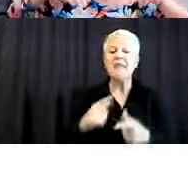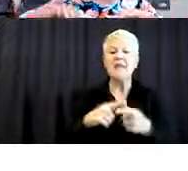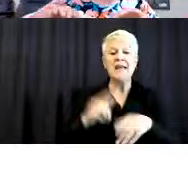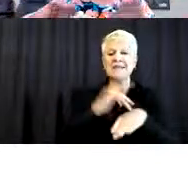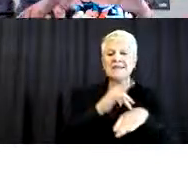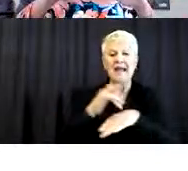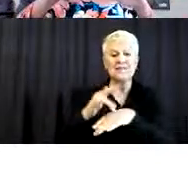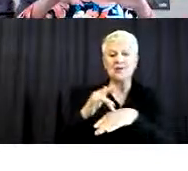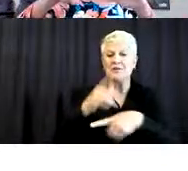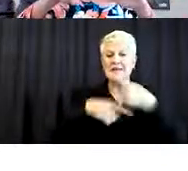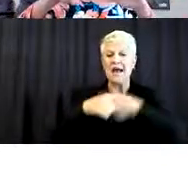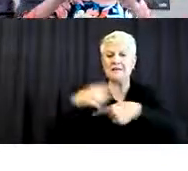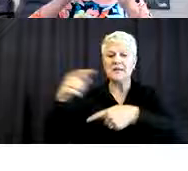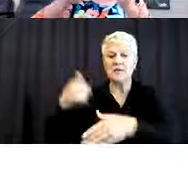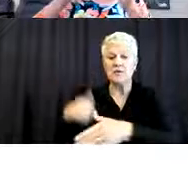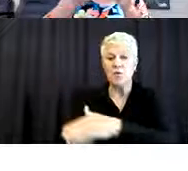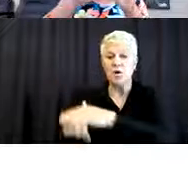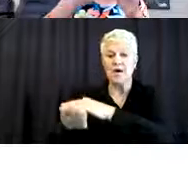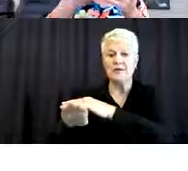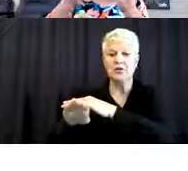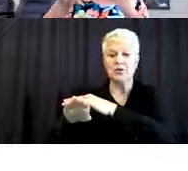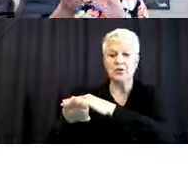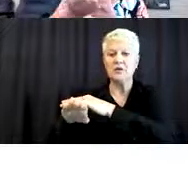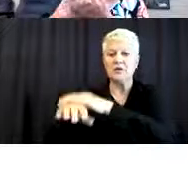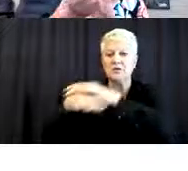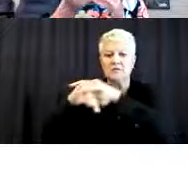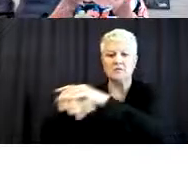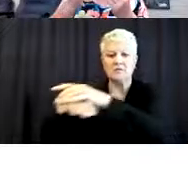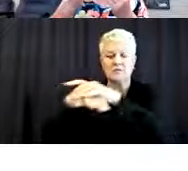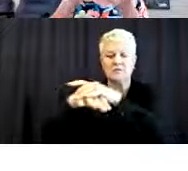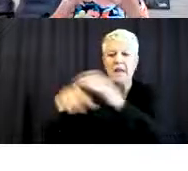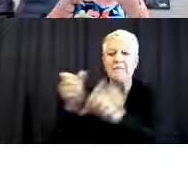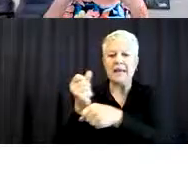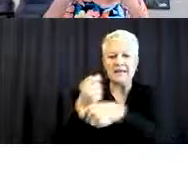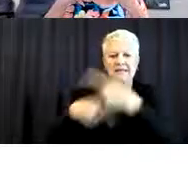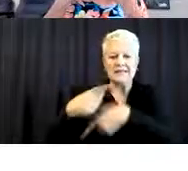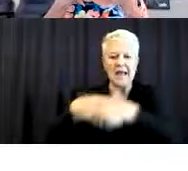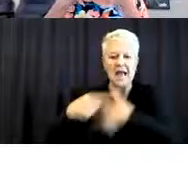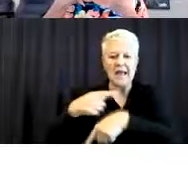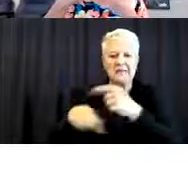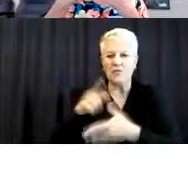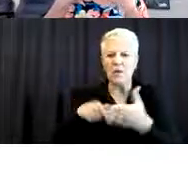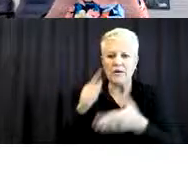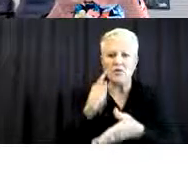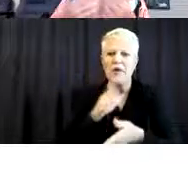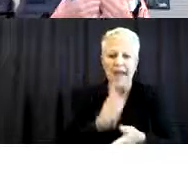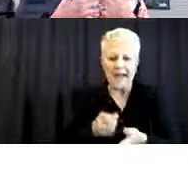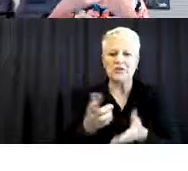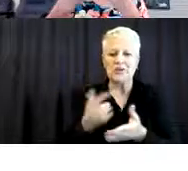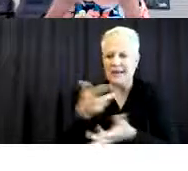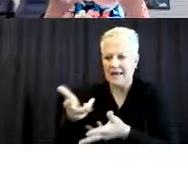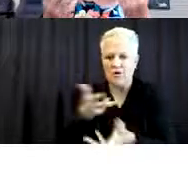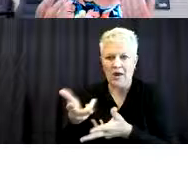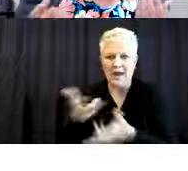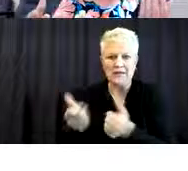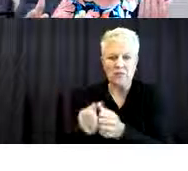where underneath a child's hands, you are creating the signs that of what you are actually interacting with